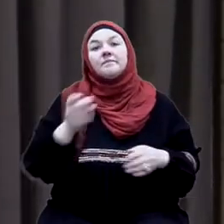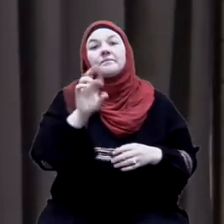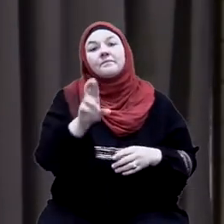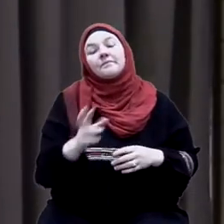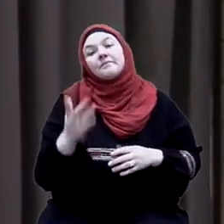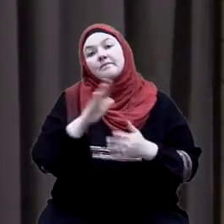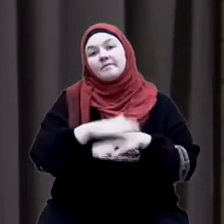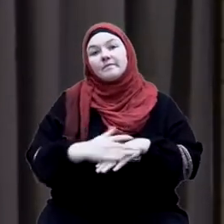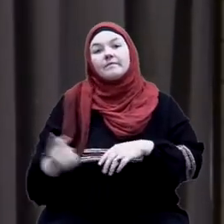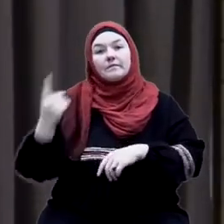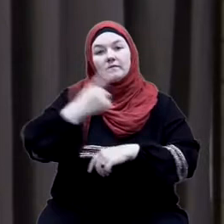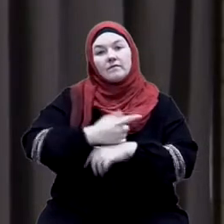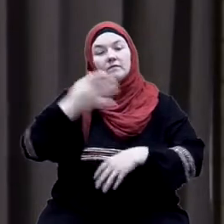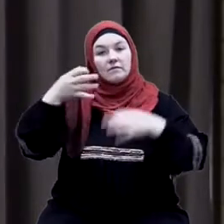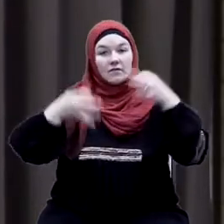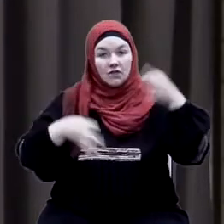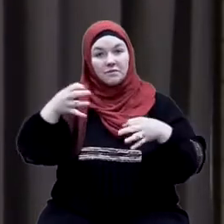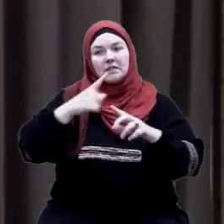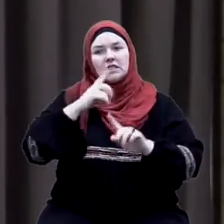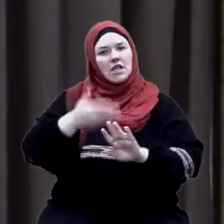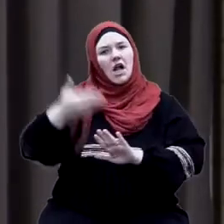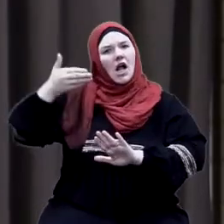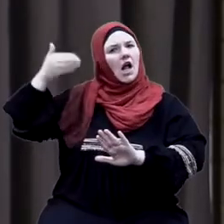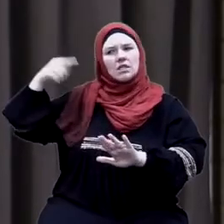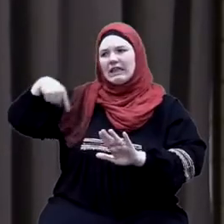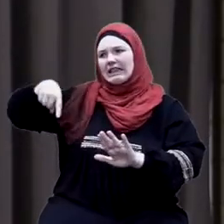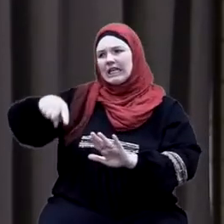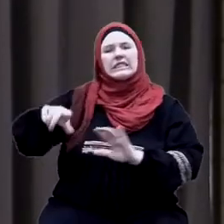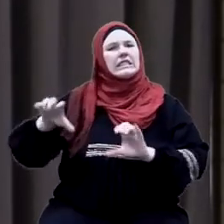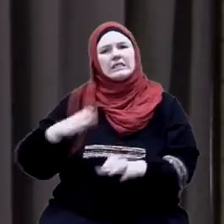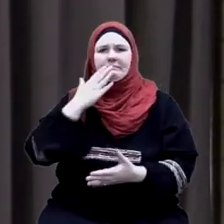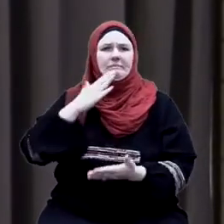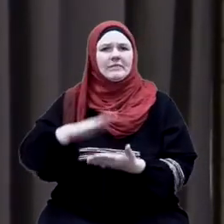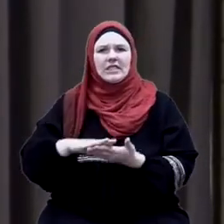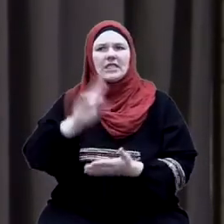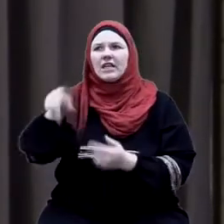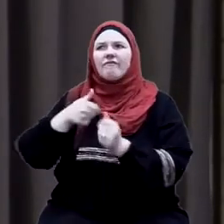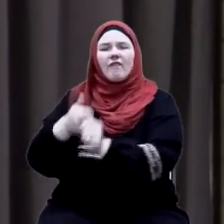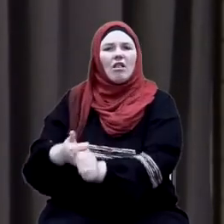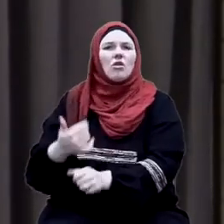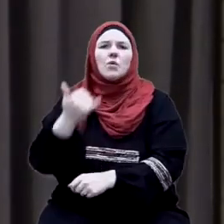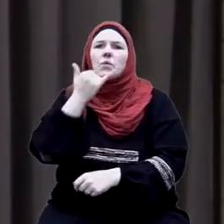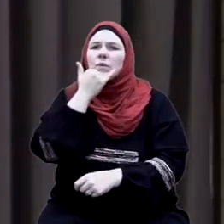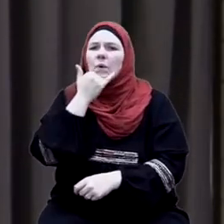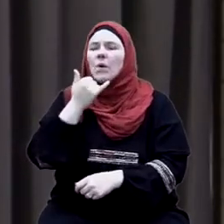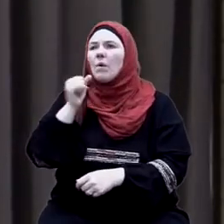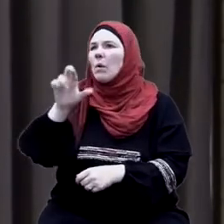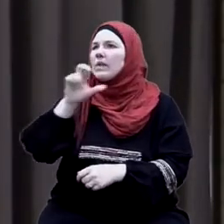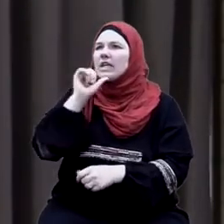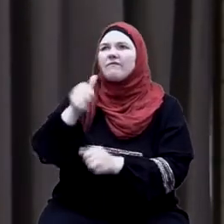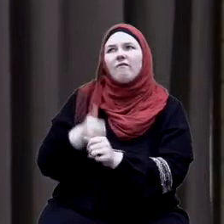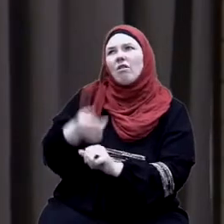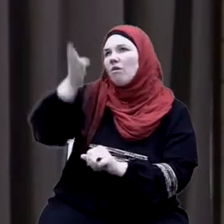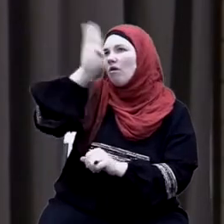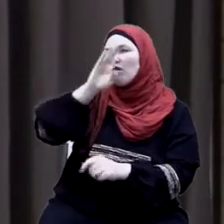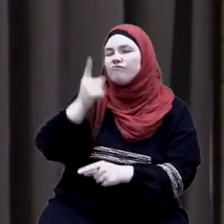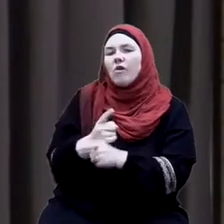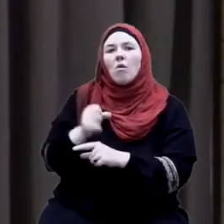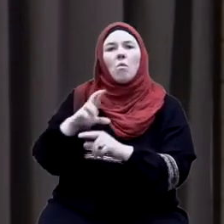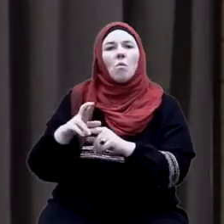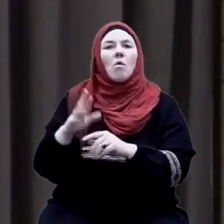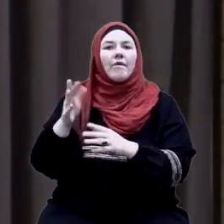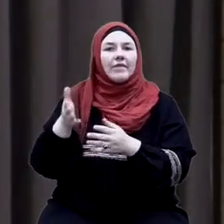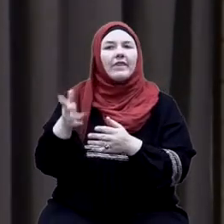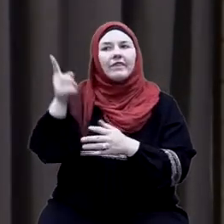say, our forefathers committed shirk, negation of God or association of partners with